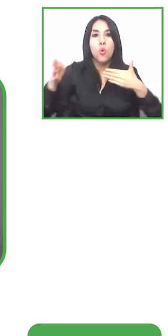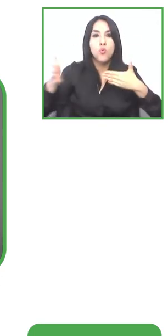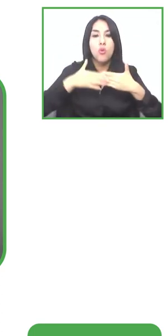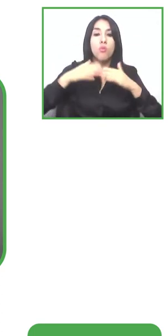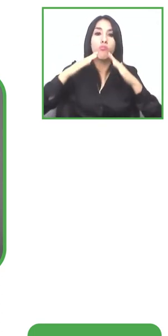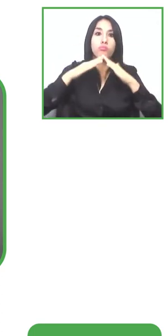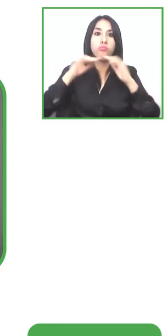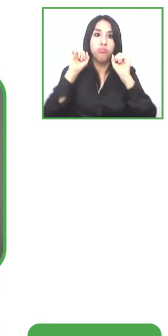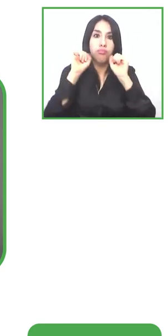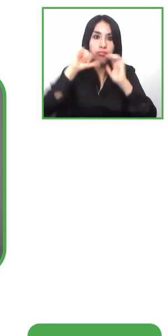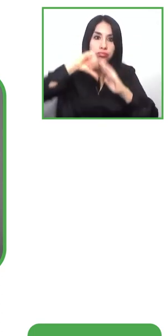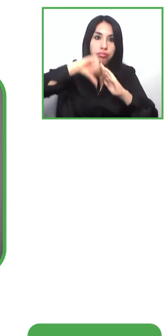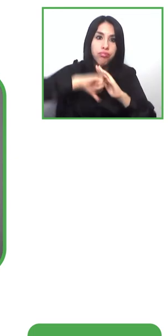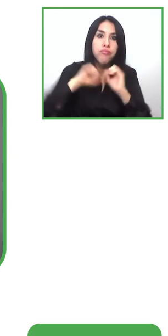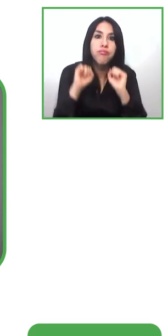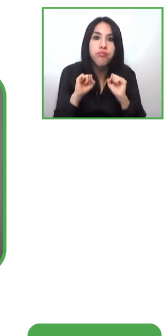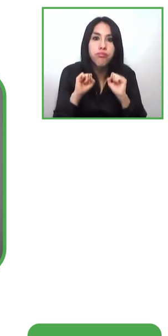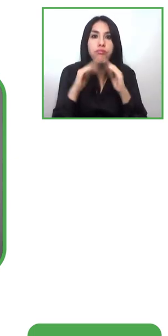because